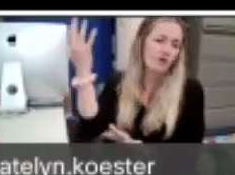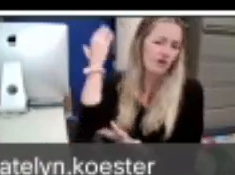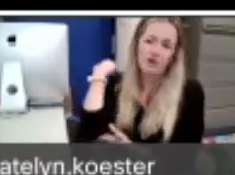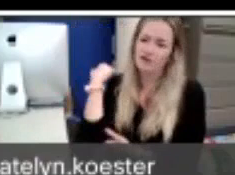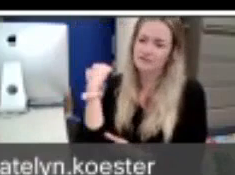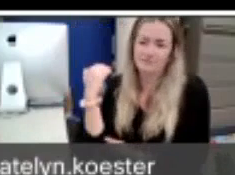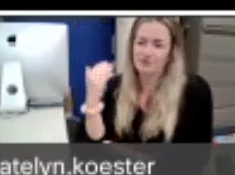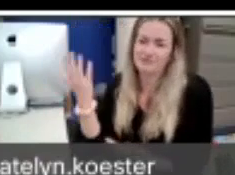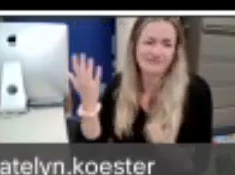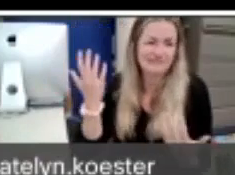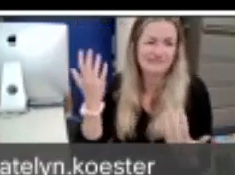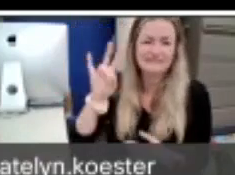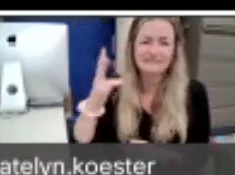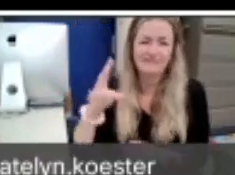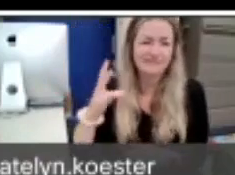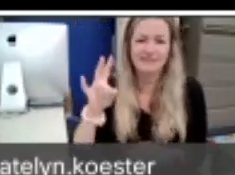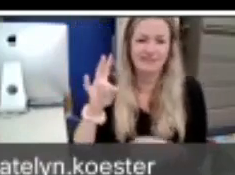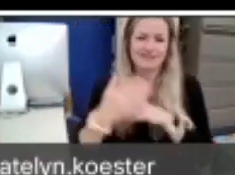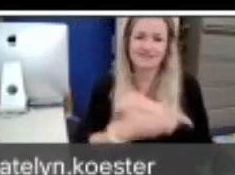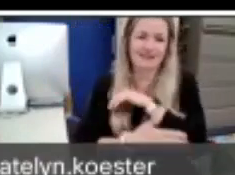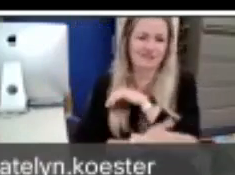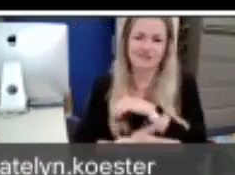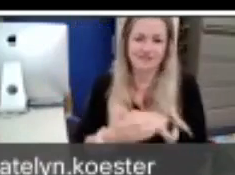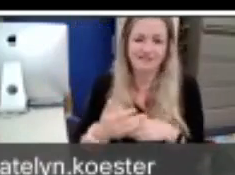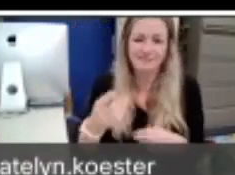know it was invented a long time ago,